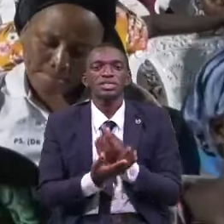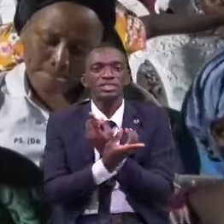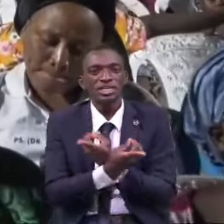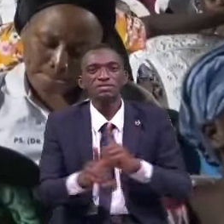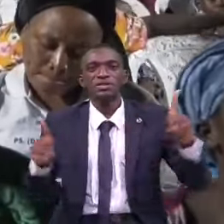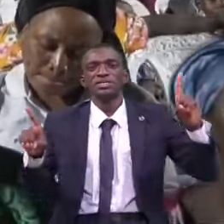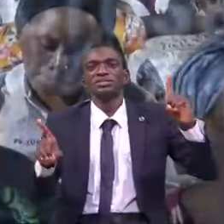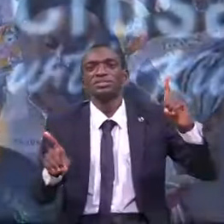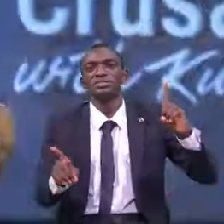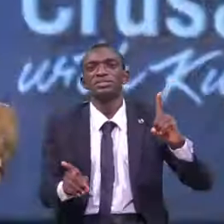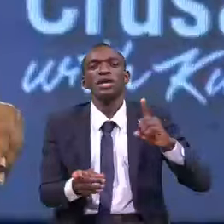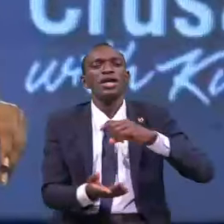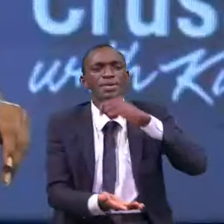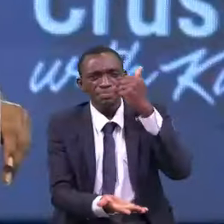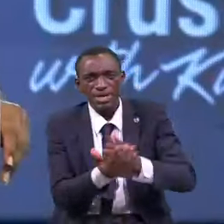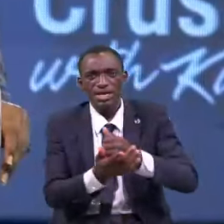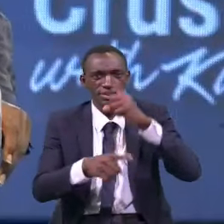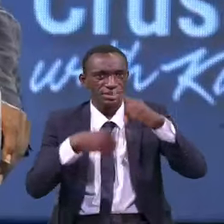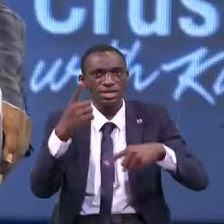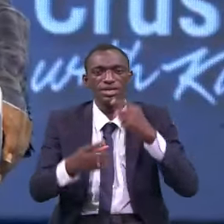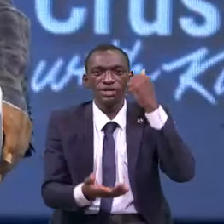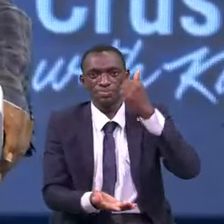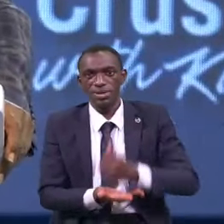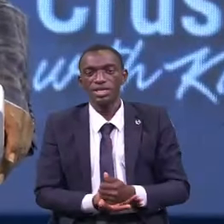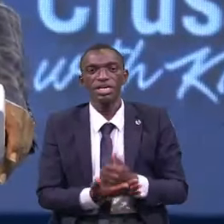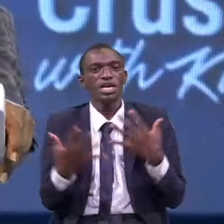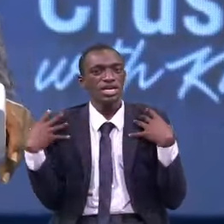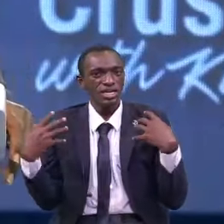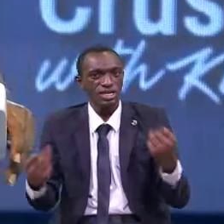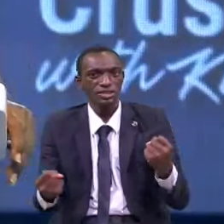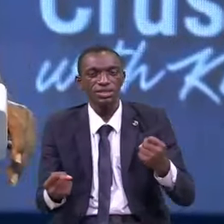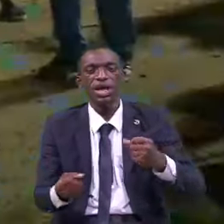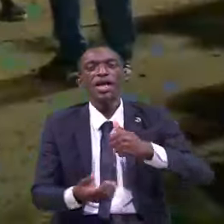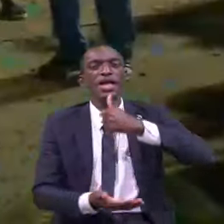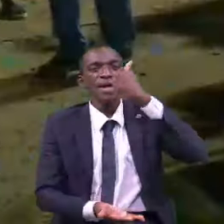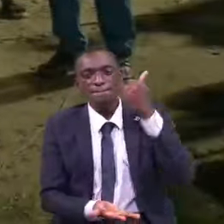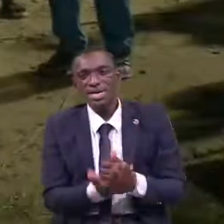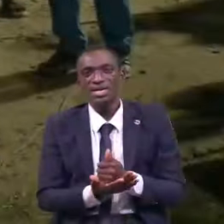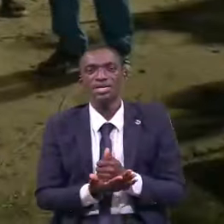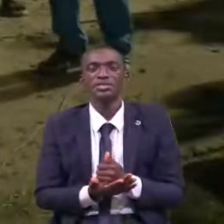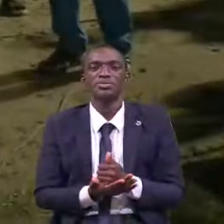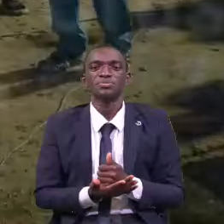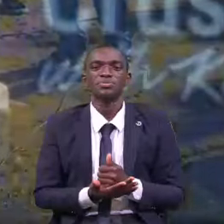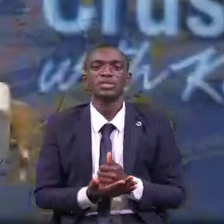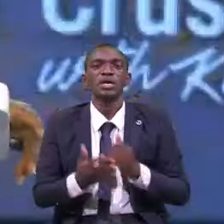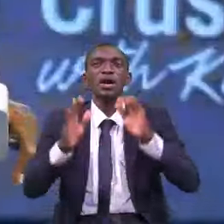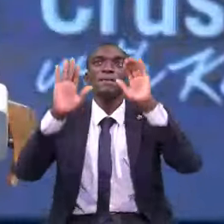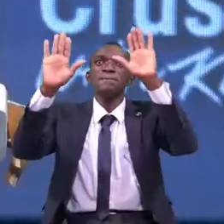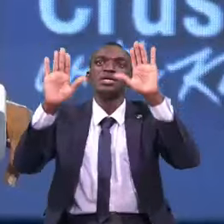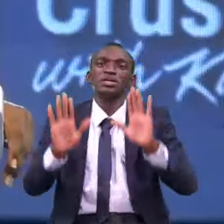Deliverance. Deliverance. Amen. Amen. Healing. Amen. Amen.